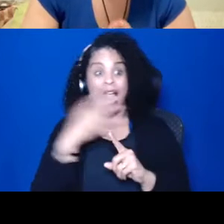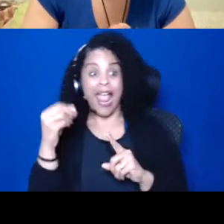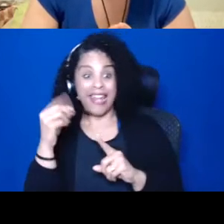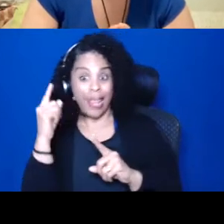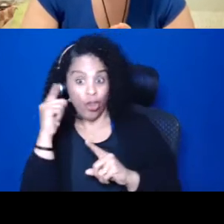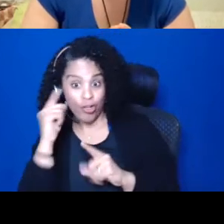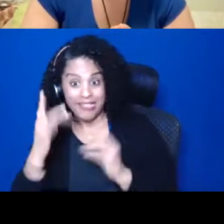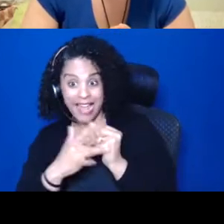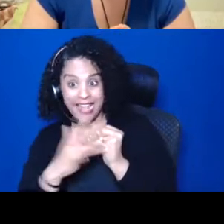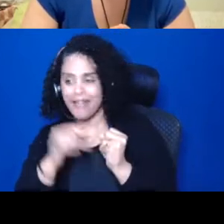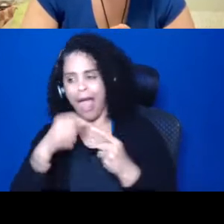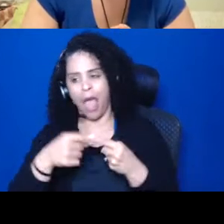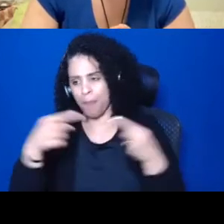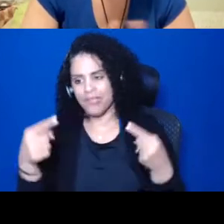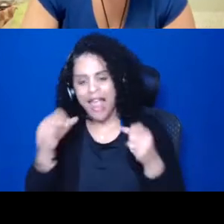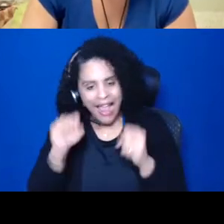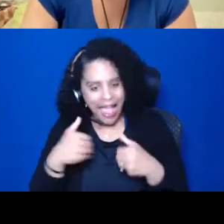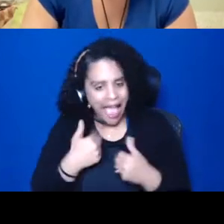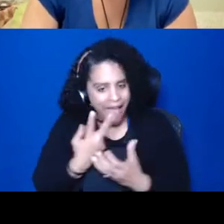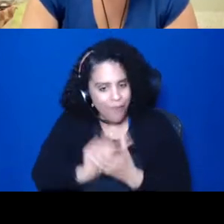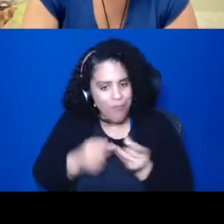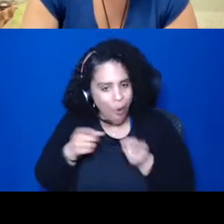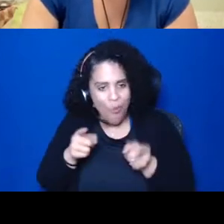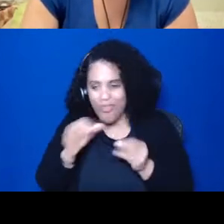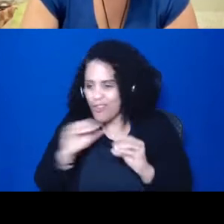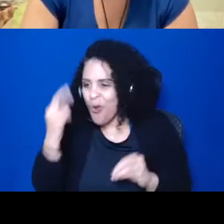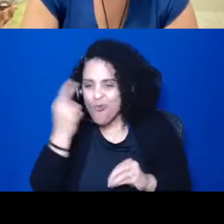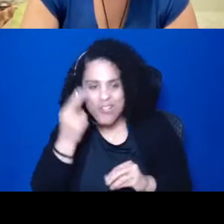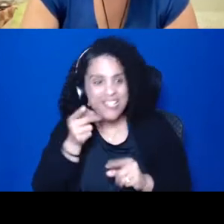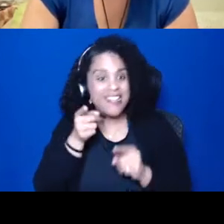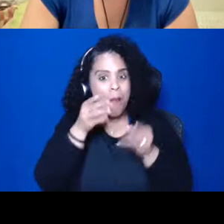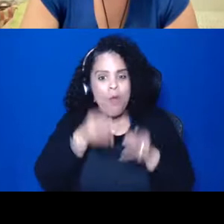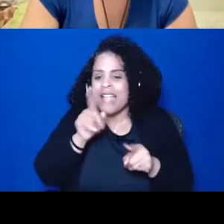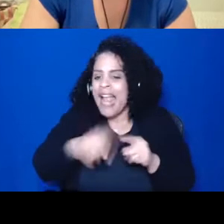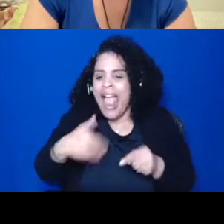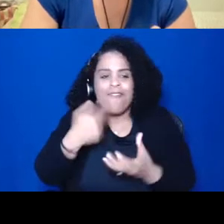can have both. And there is no reason that a person cannot have both.